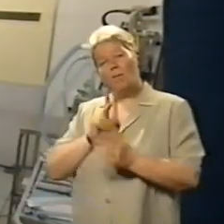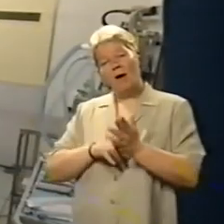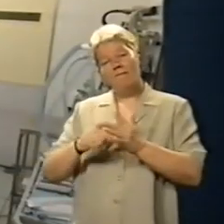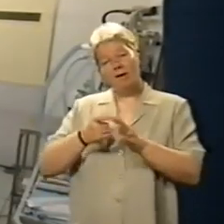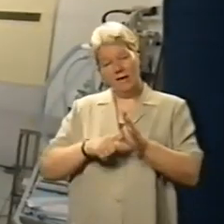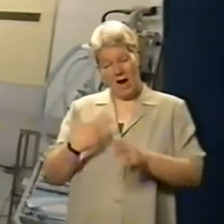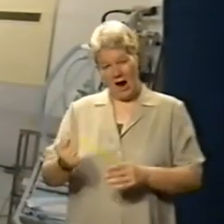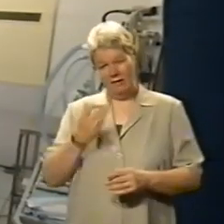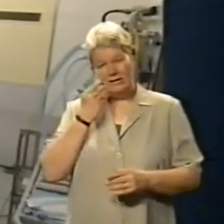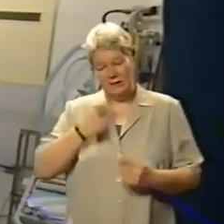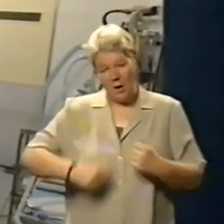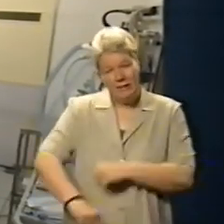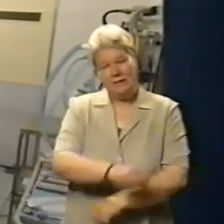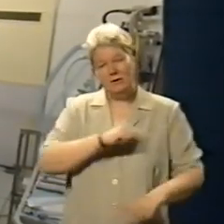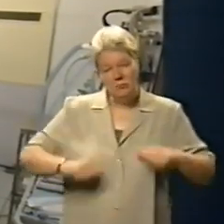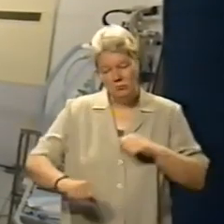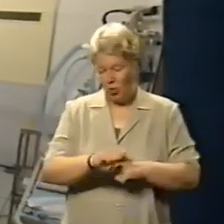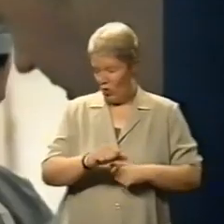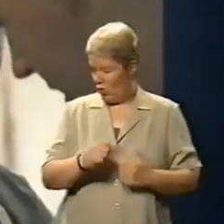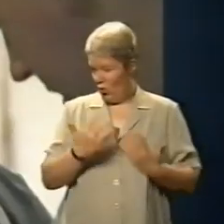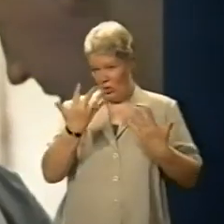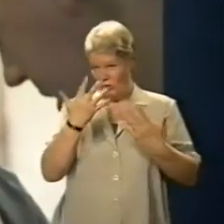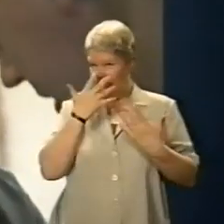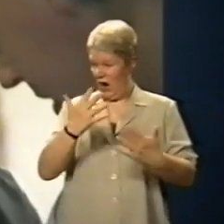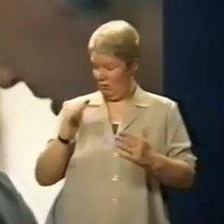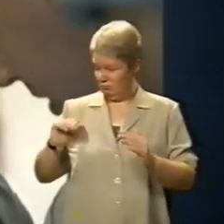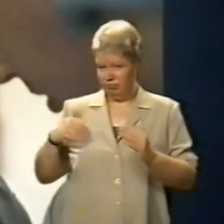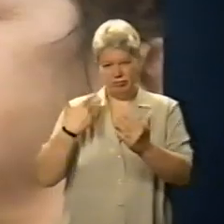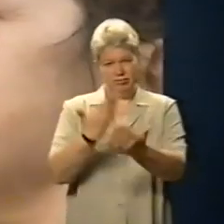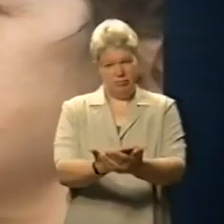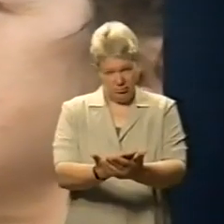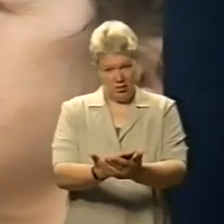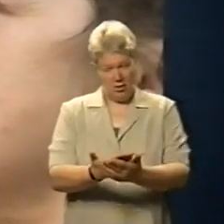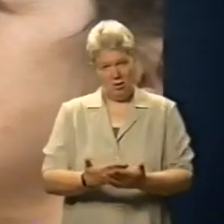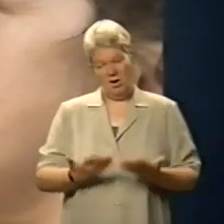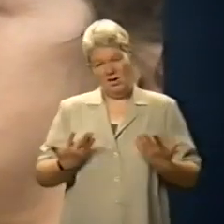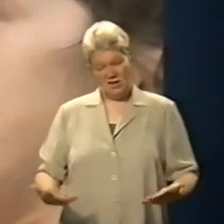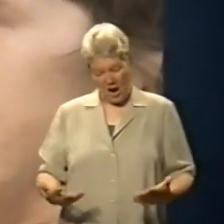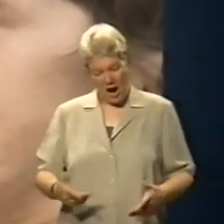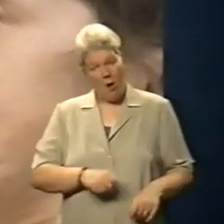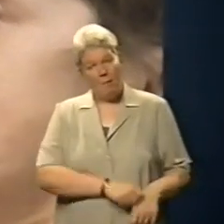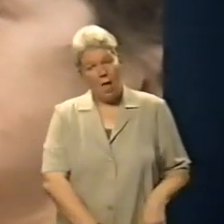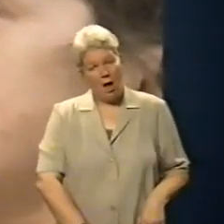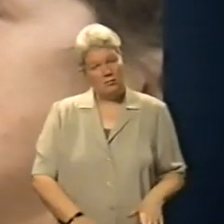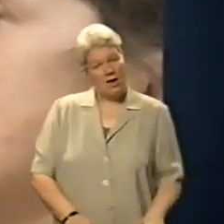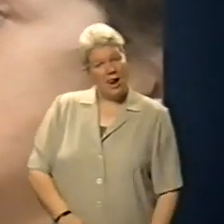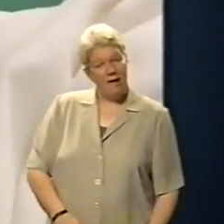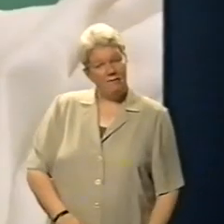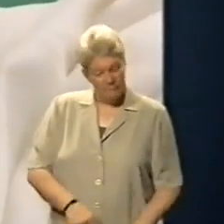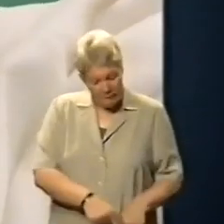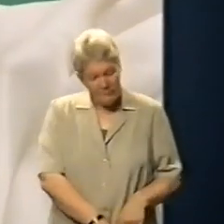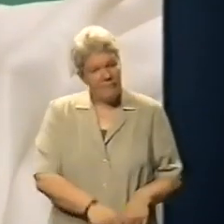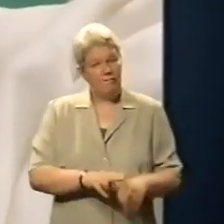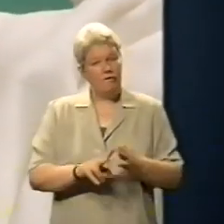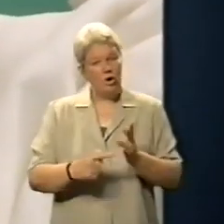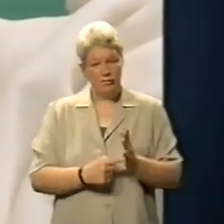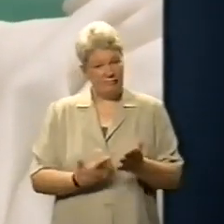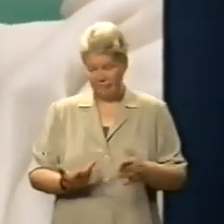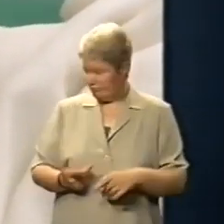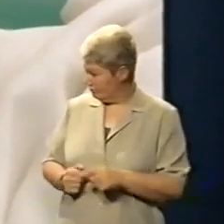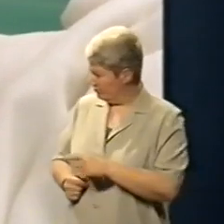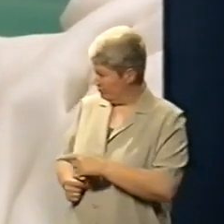since she was 10. Poor circulation means she now has practically no blood in her left foot. It's cold to the